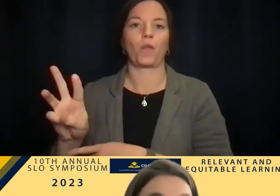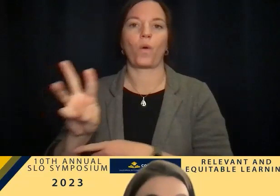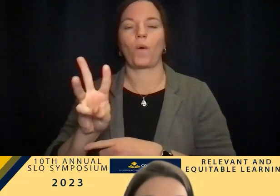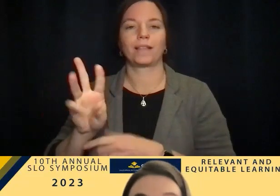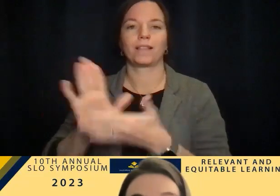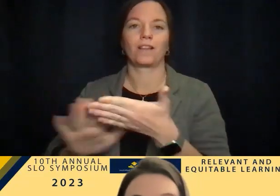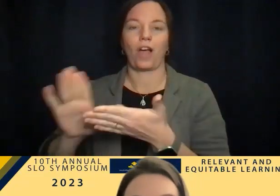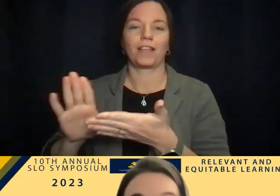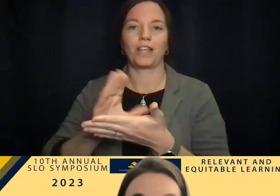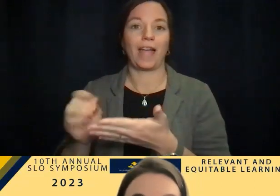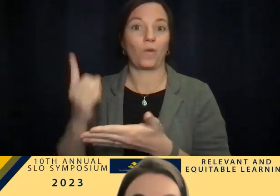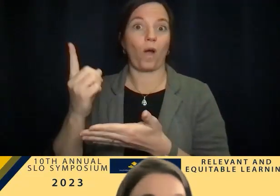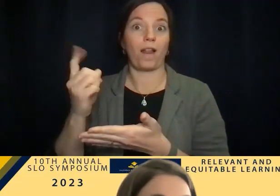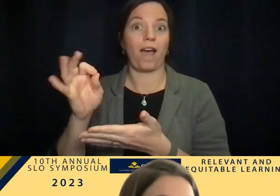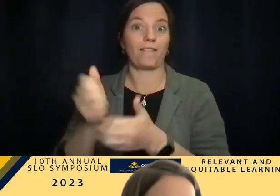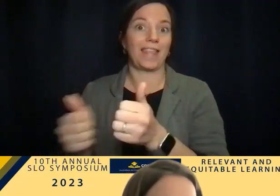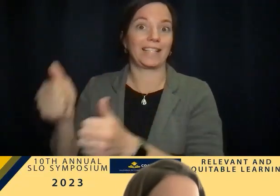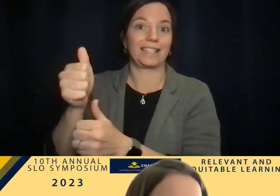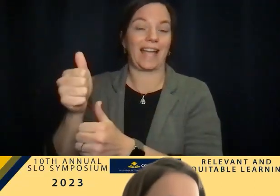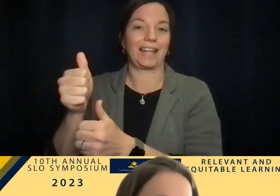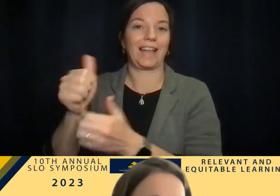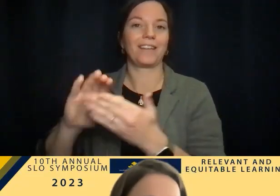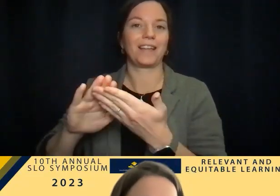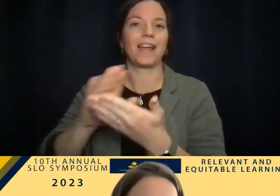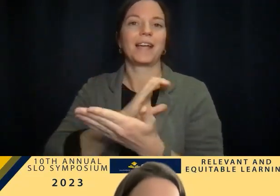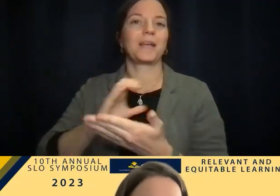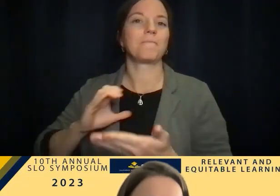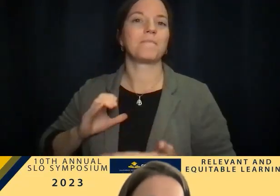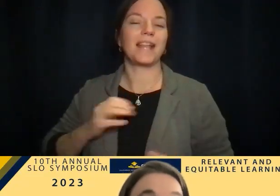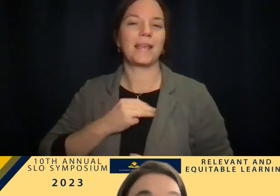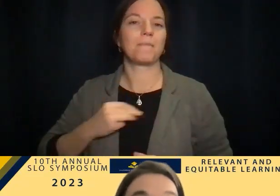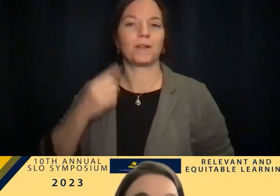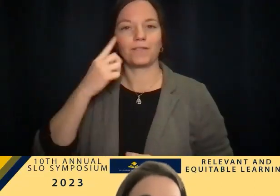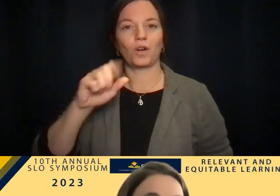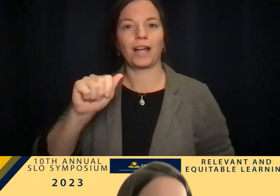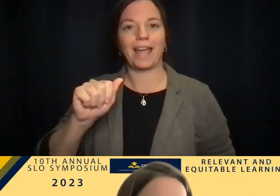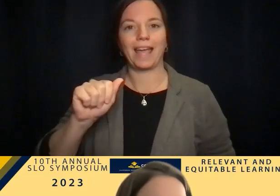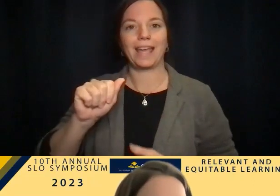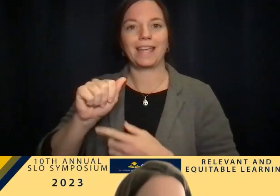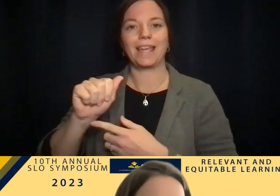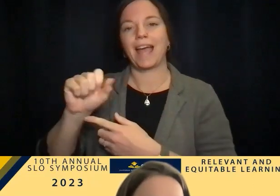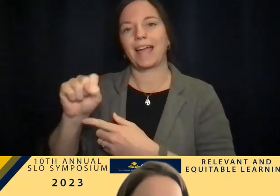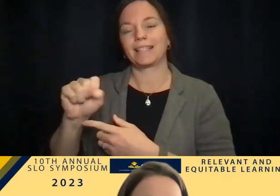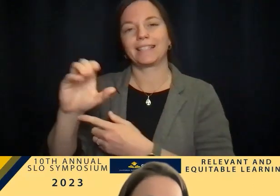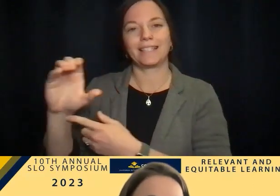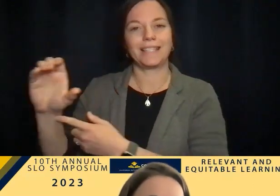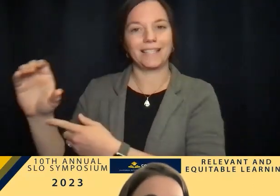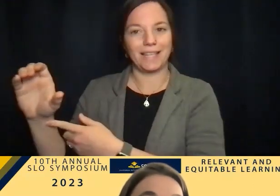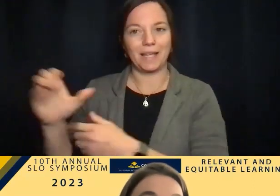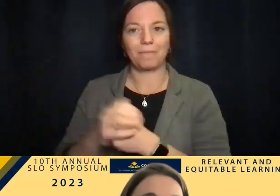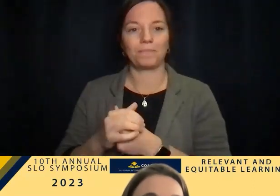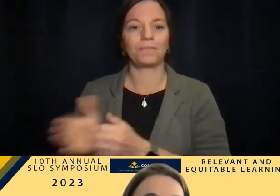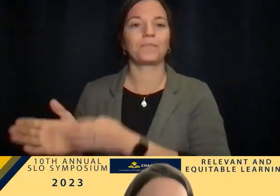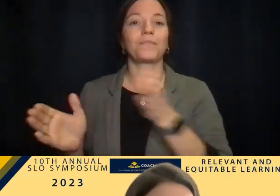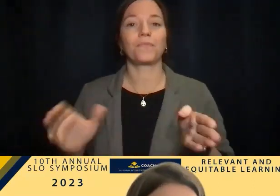And one of the executive committee members of ASCCC. And then